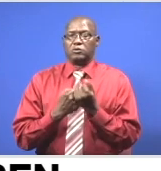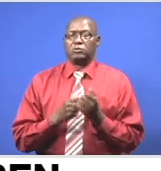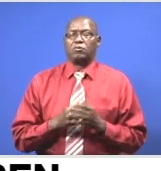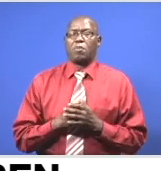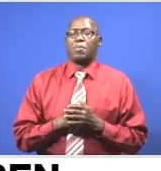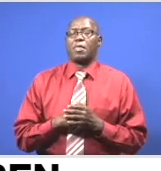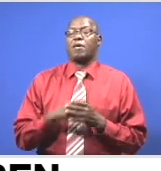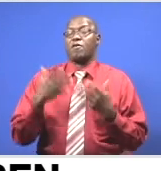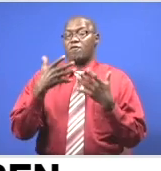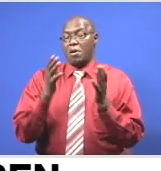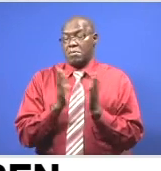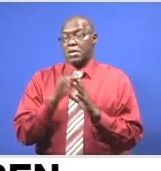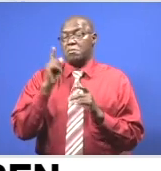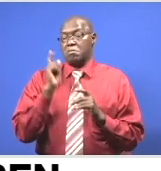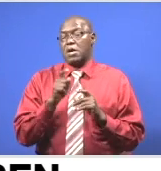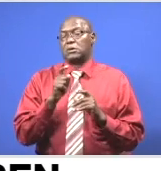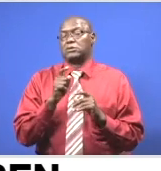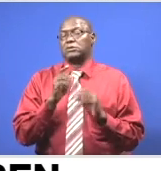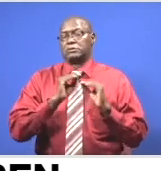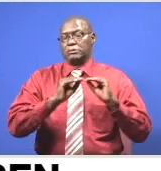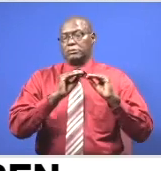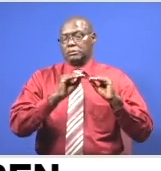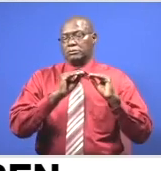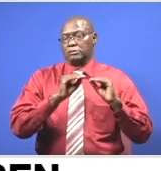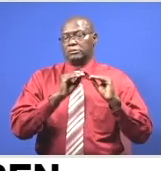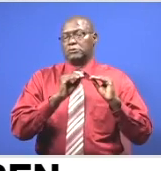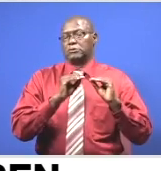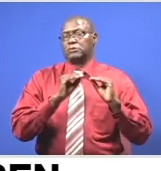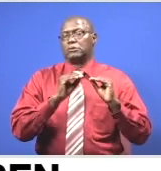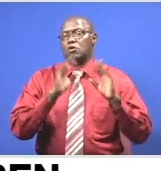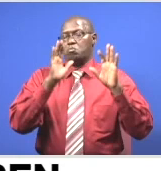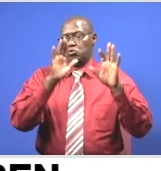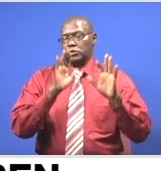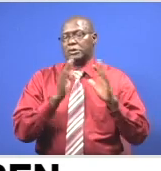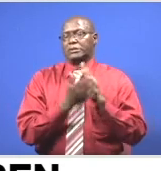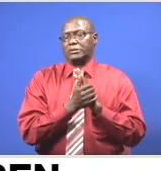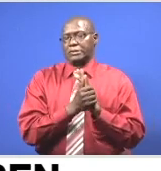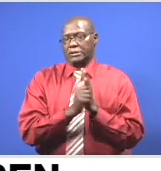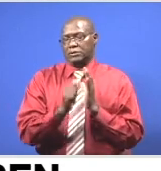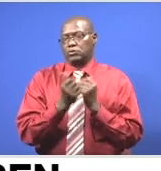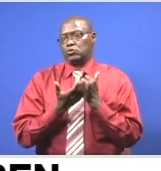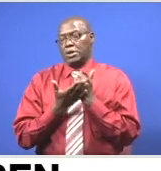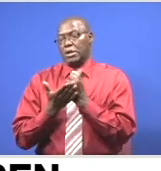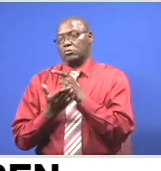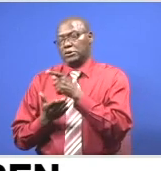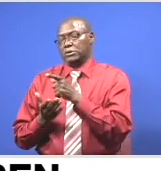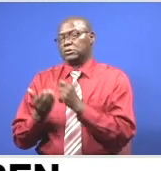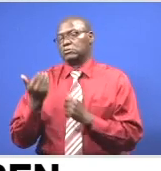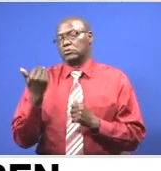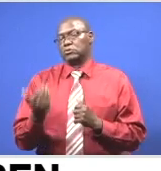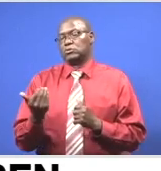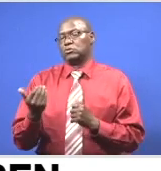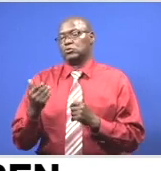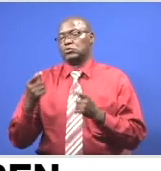be equipped with the necessary skills to help this kid to